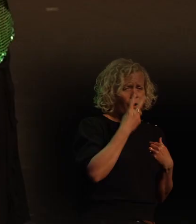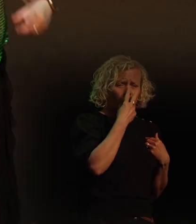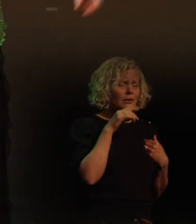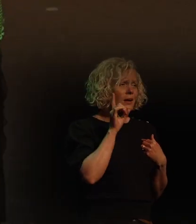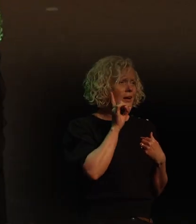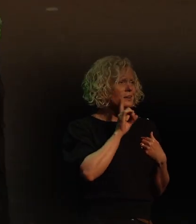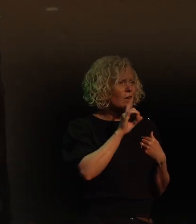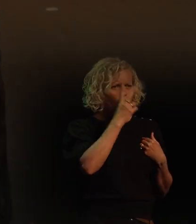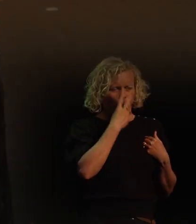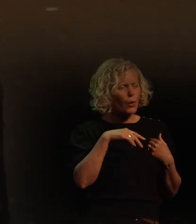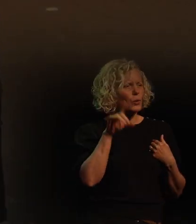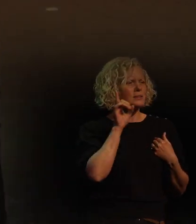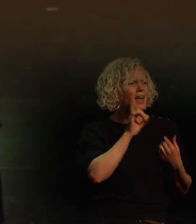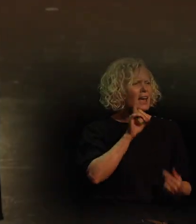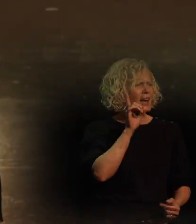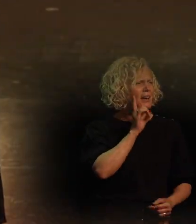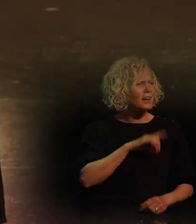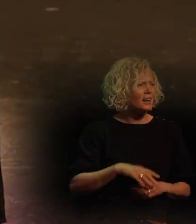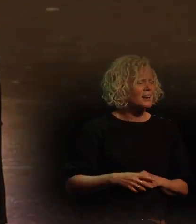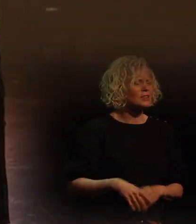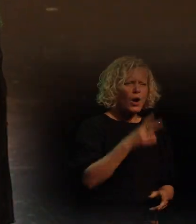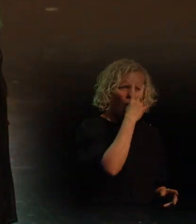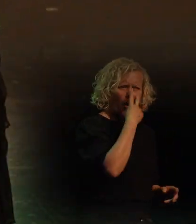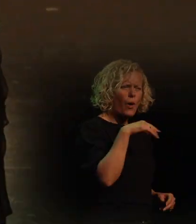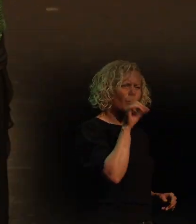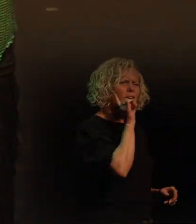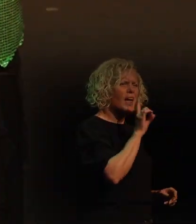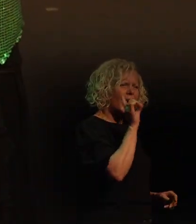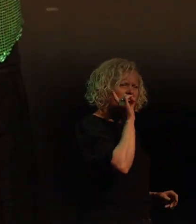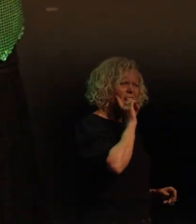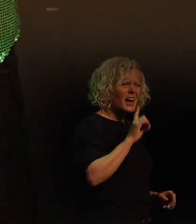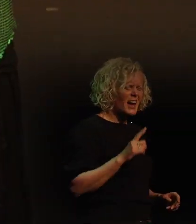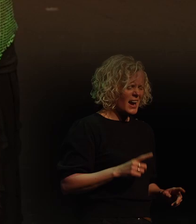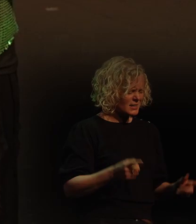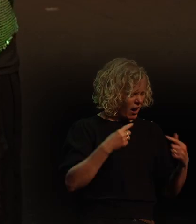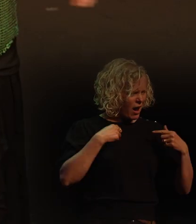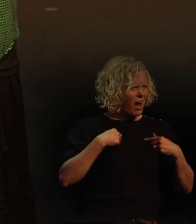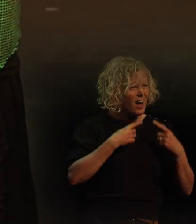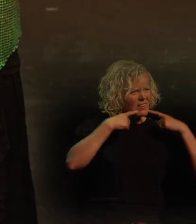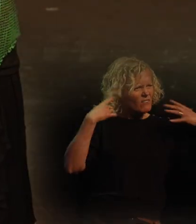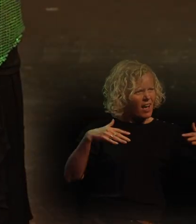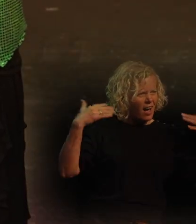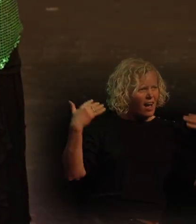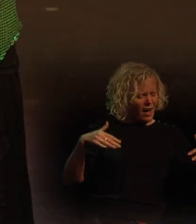Older ladies, older ladies, older ladies